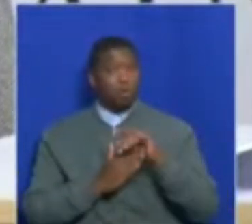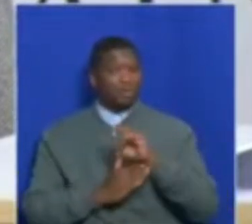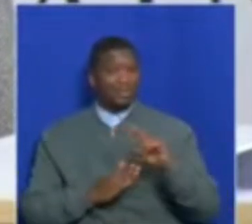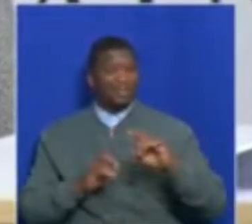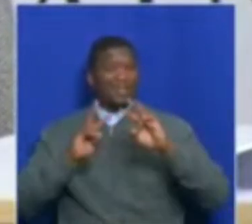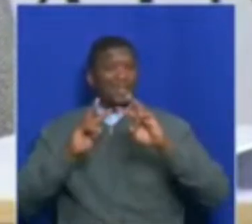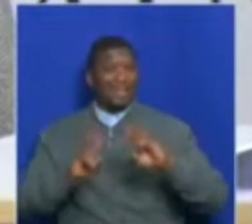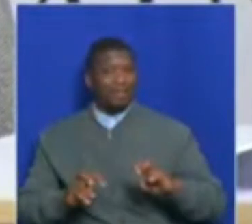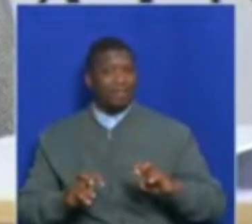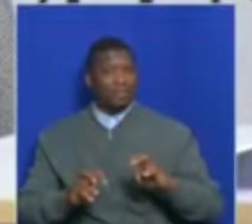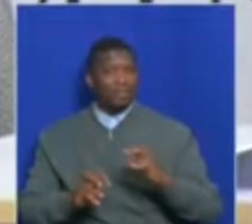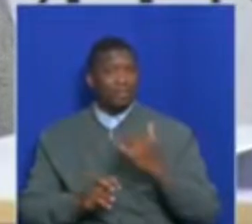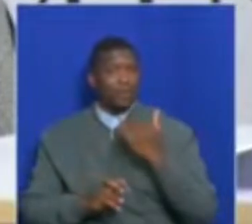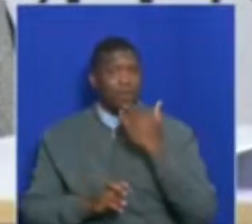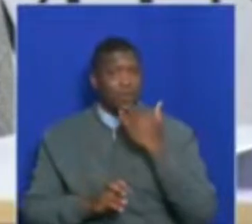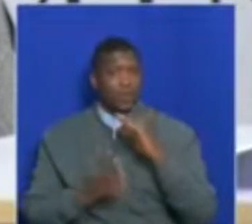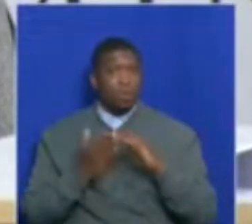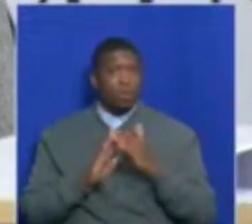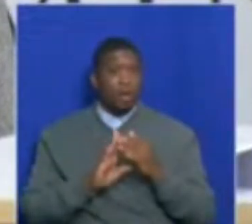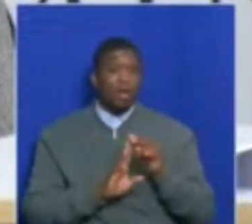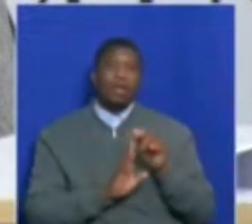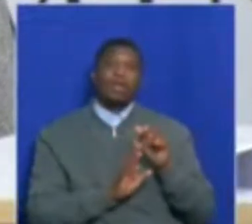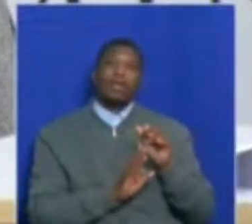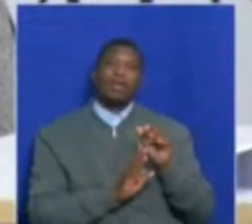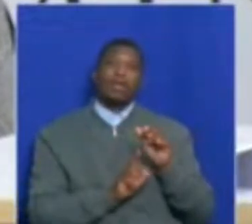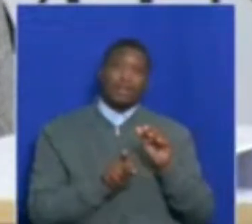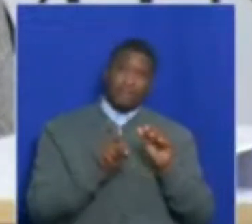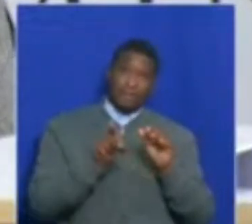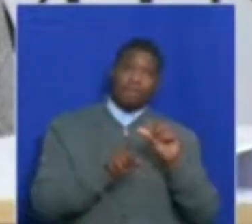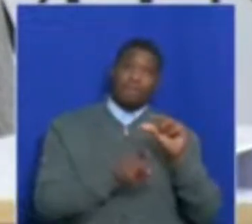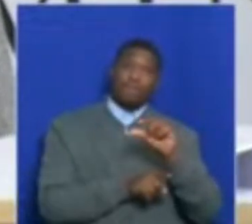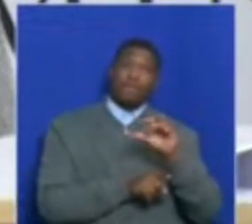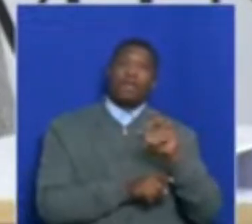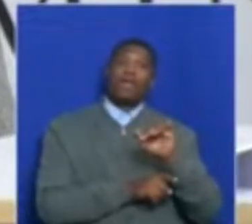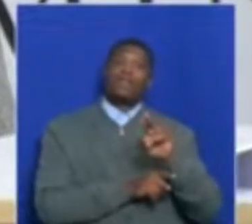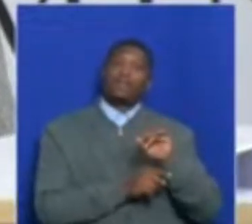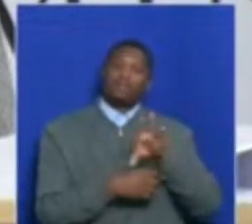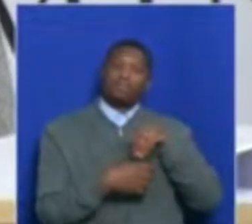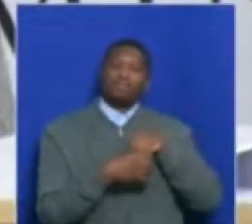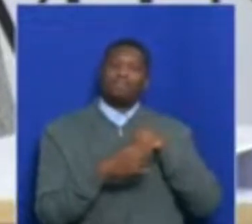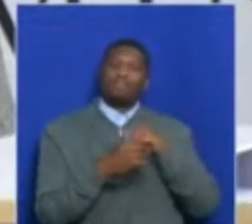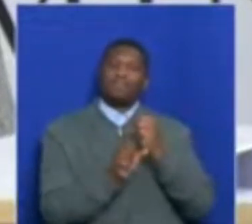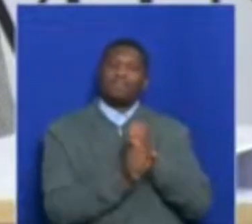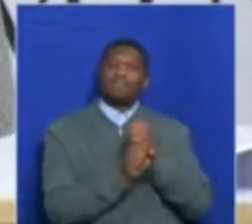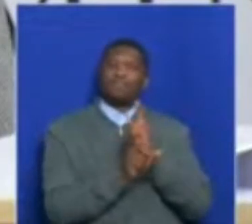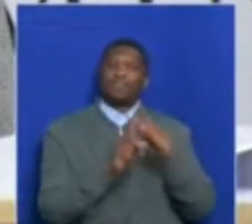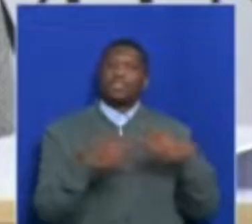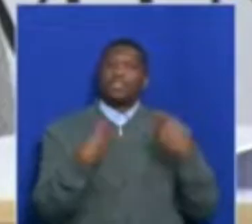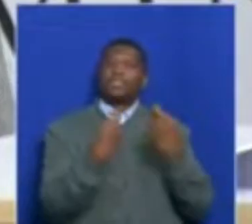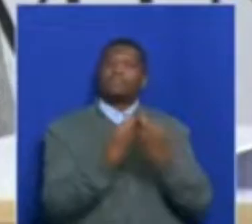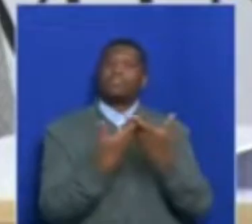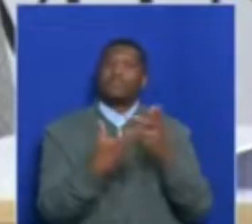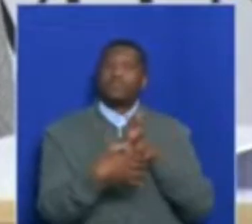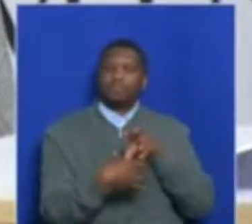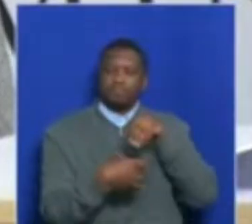a Sergeant Govender who fell under the task team. He was incorporated to work with the task team, and he was investigating